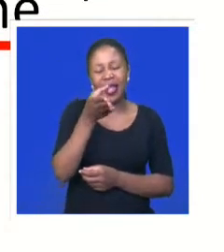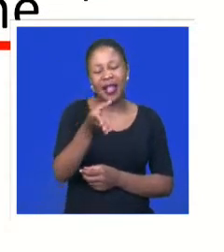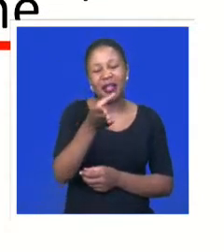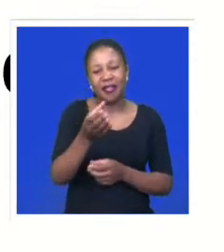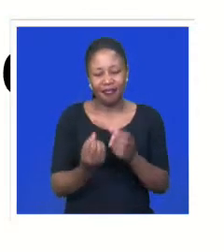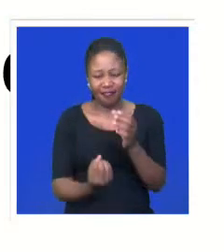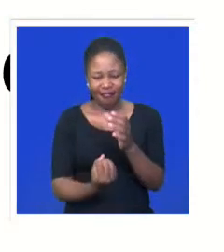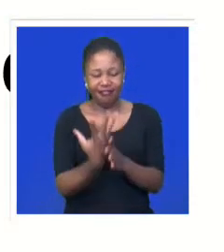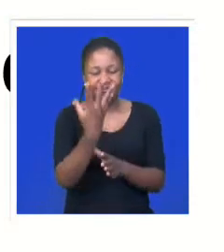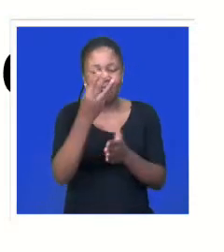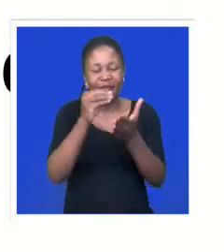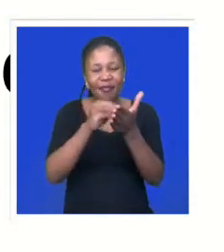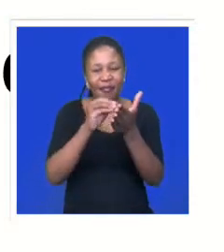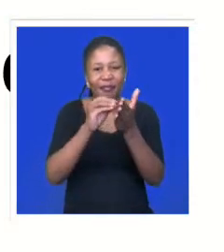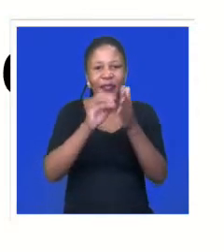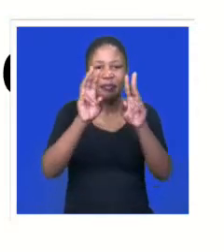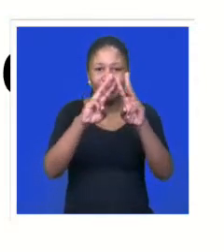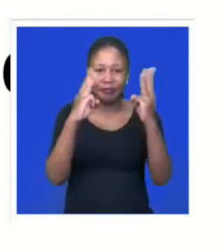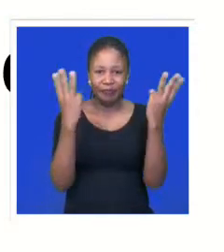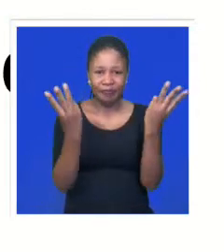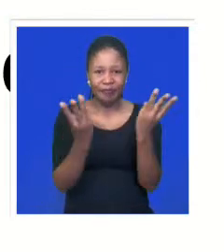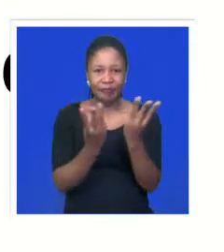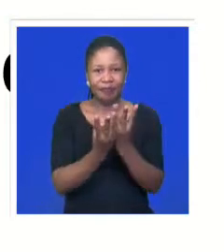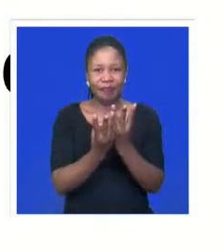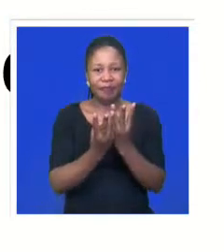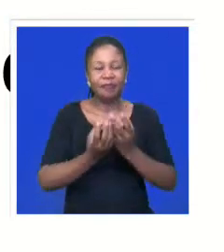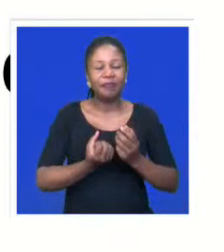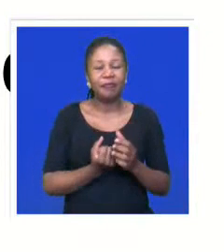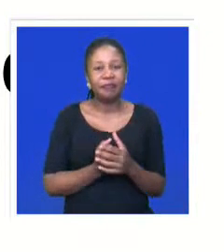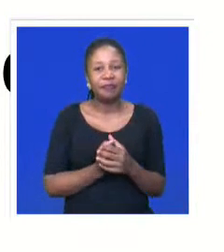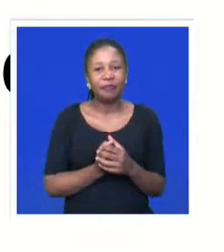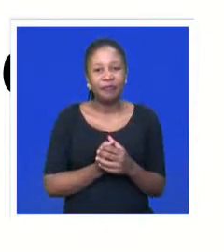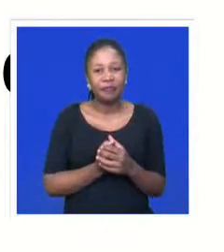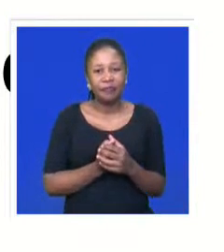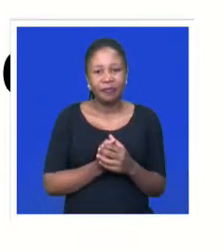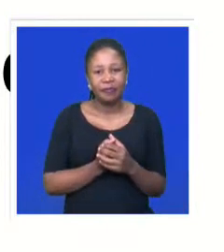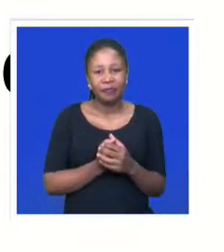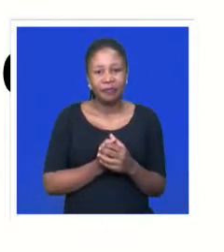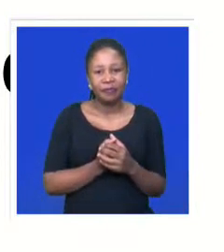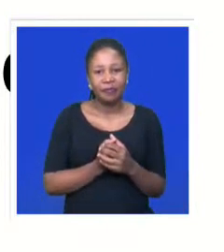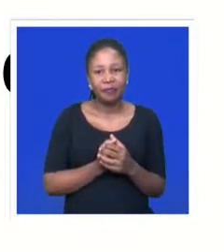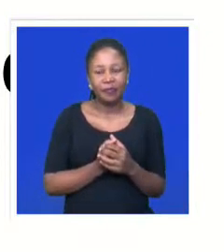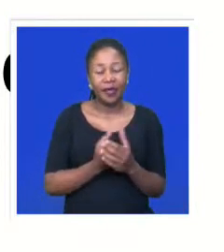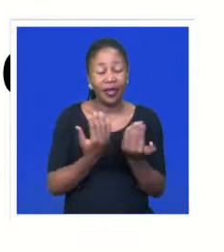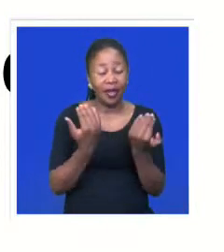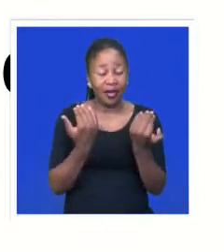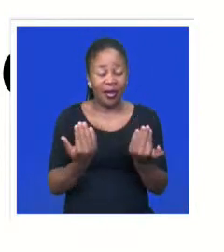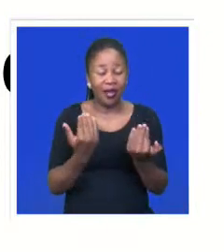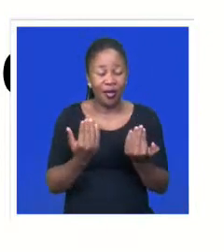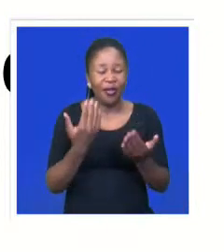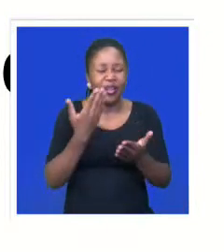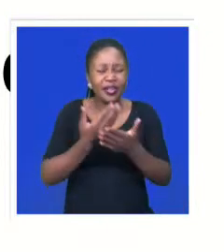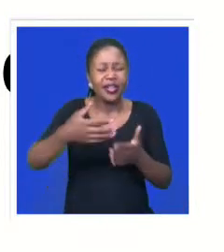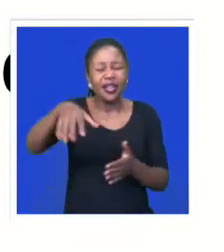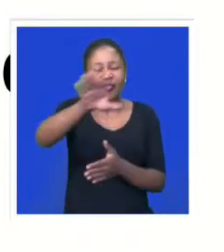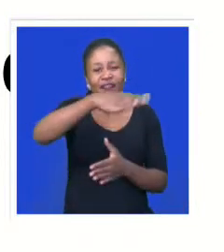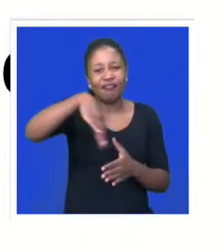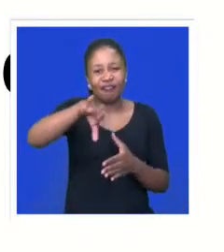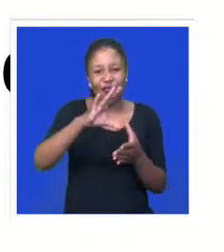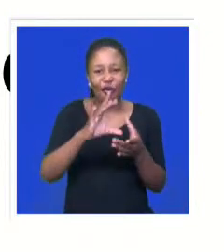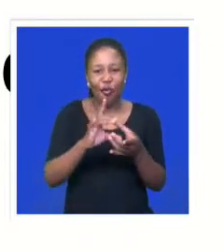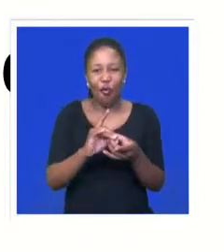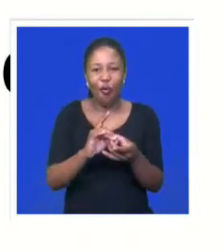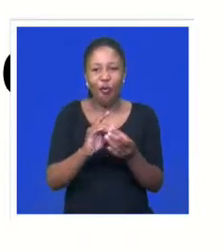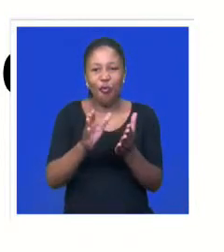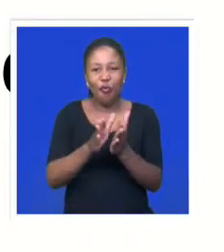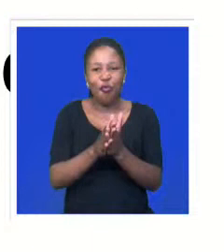was created. Okay, dear Lena, can you take out your exercise book, even though I've